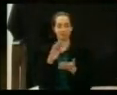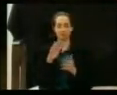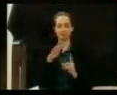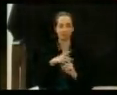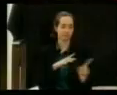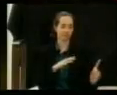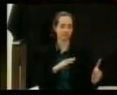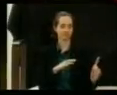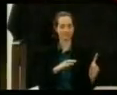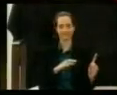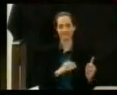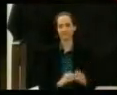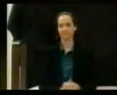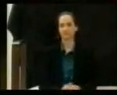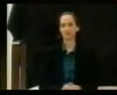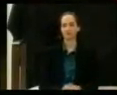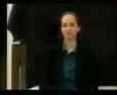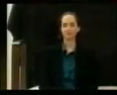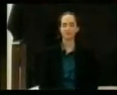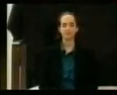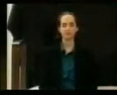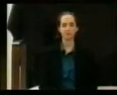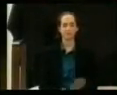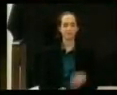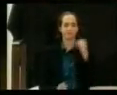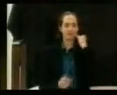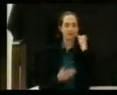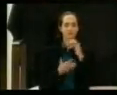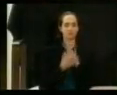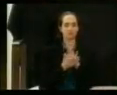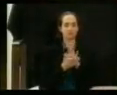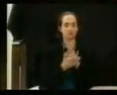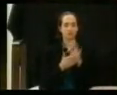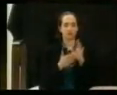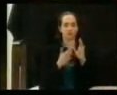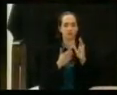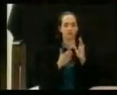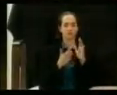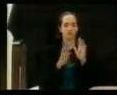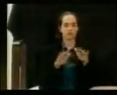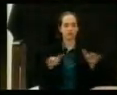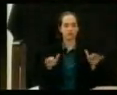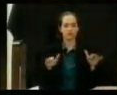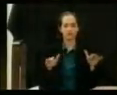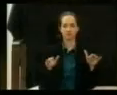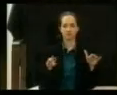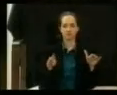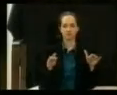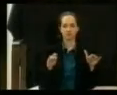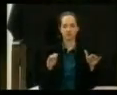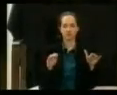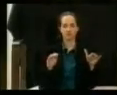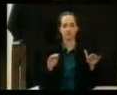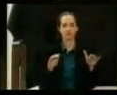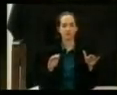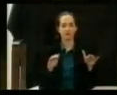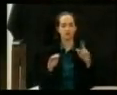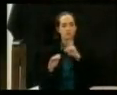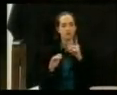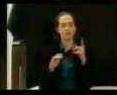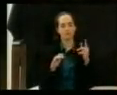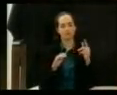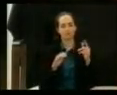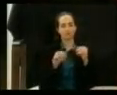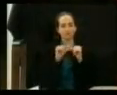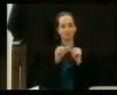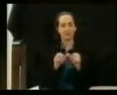If children did what they were supposed to do, Allstate wouldn't spend thousands of dollars producing a video that says, "Don't hide, go outside." In closing,